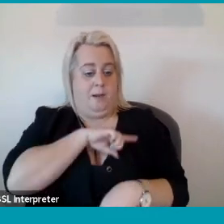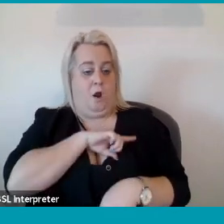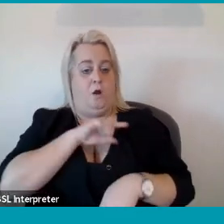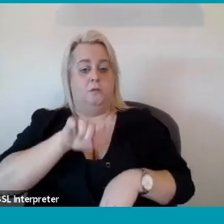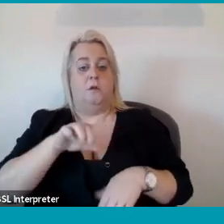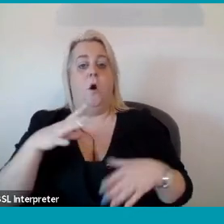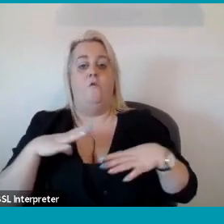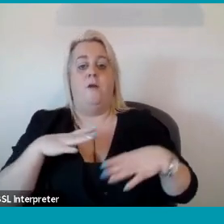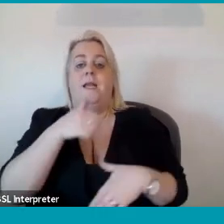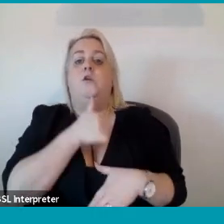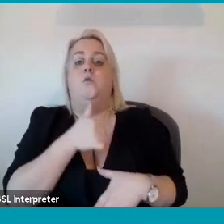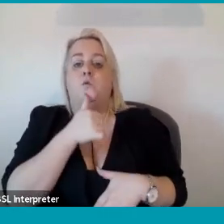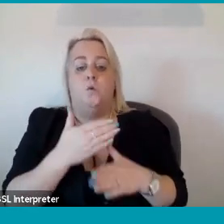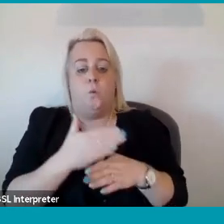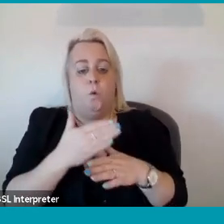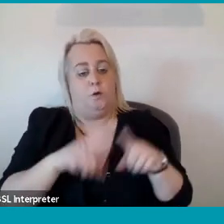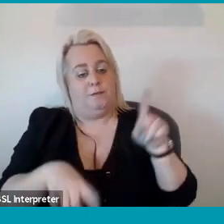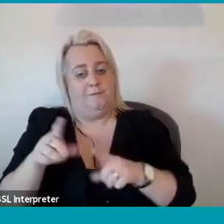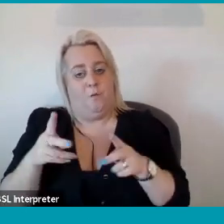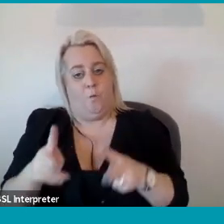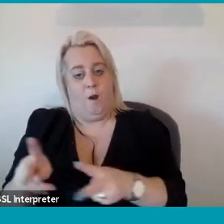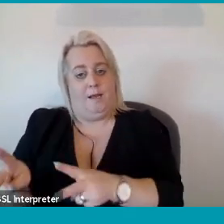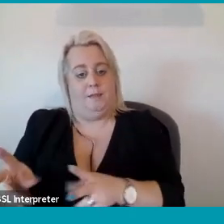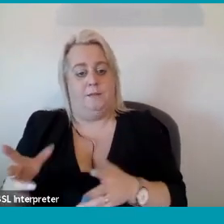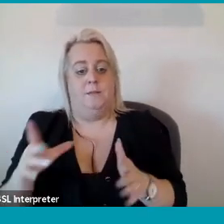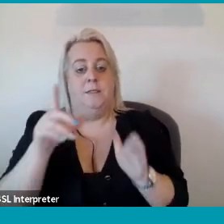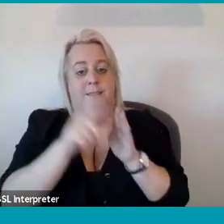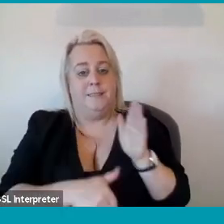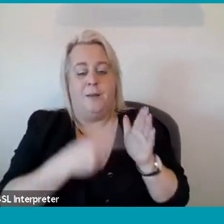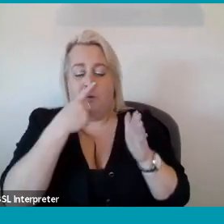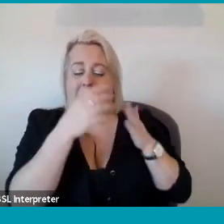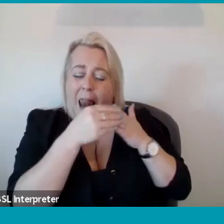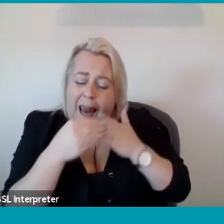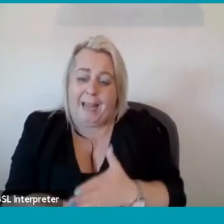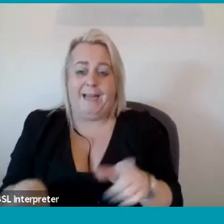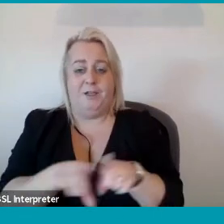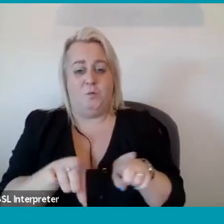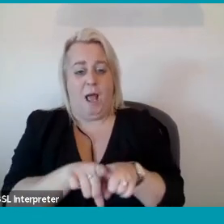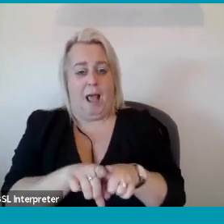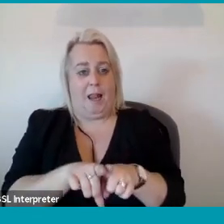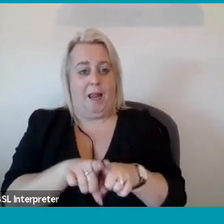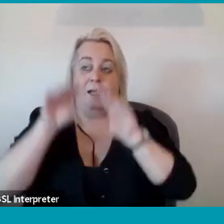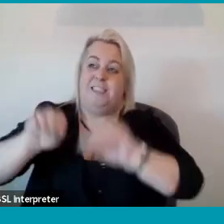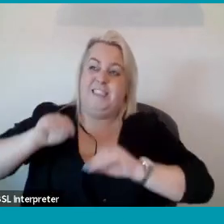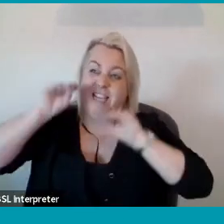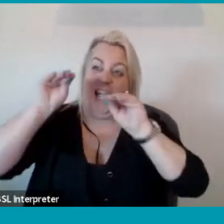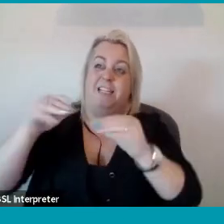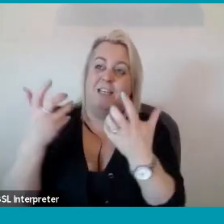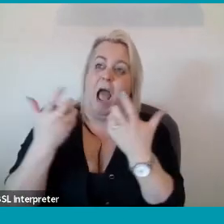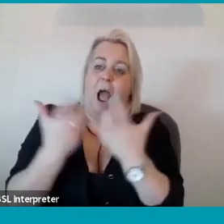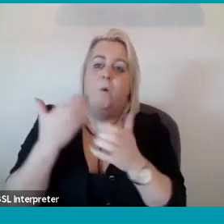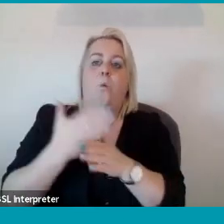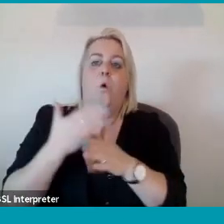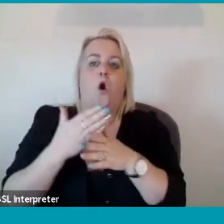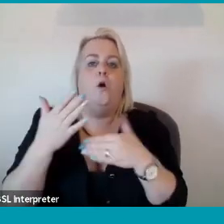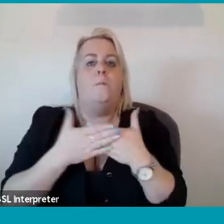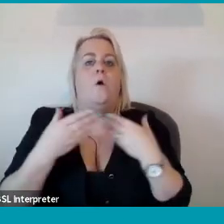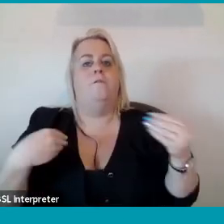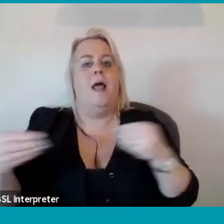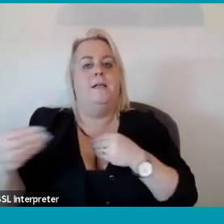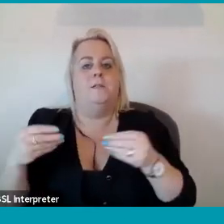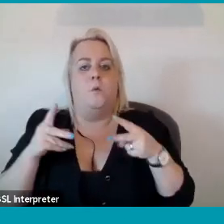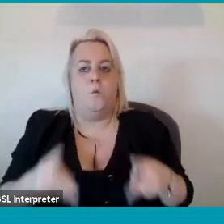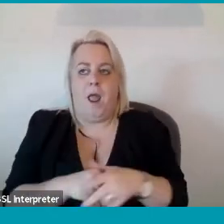working, disabled people can lead. We can teach organizations how to work in this different, more fluid, more flexible,